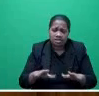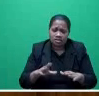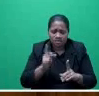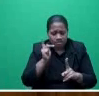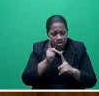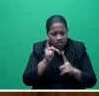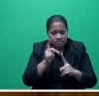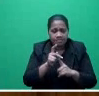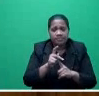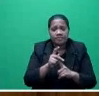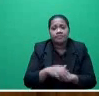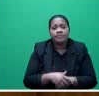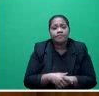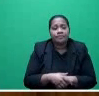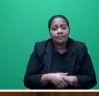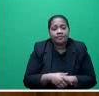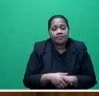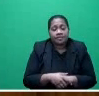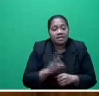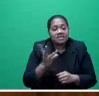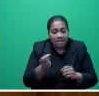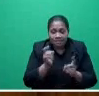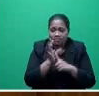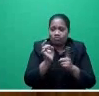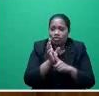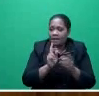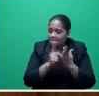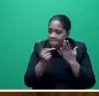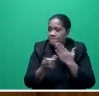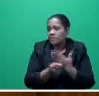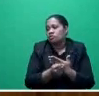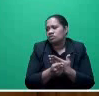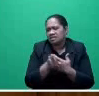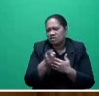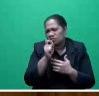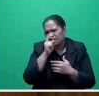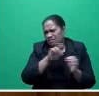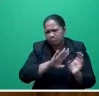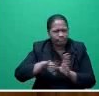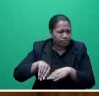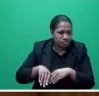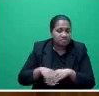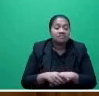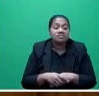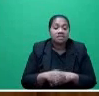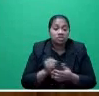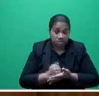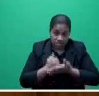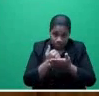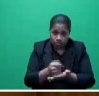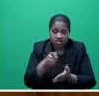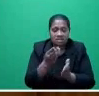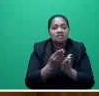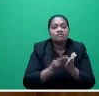and postponement of some important projects, which is unavoidable. In supporting this extraordinary budget